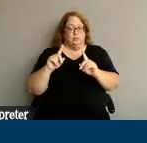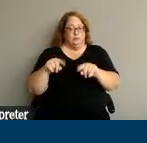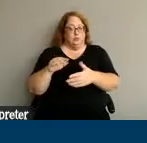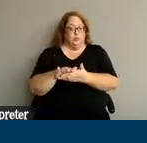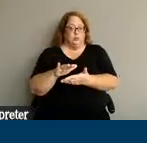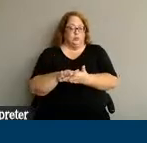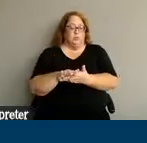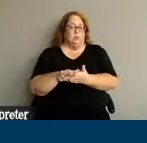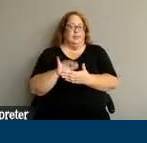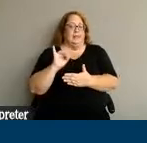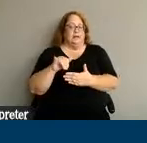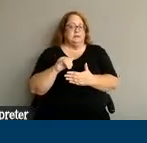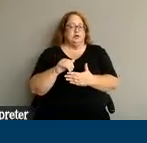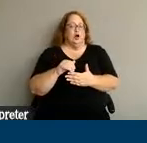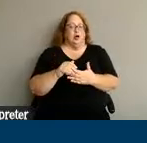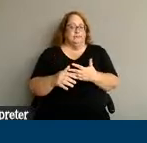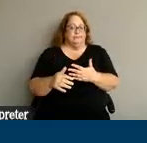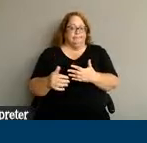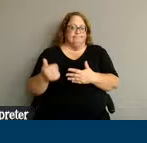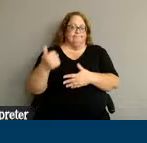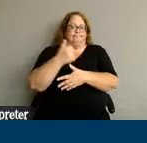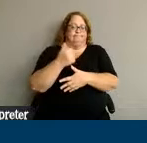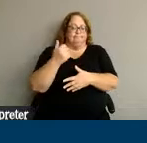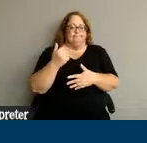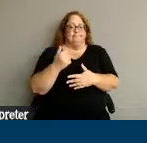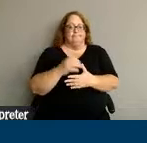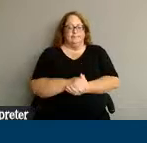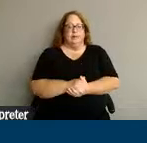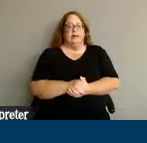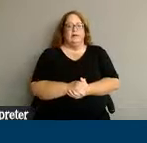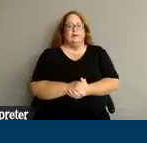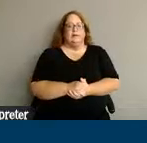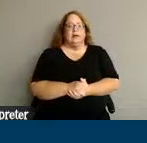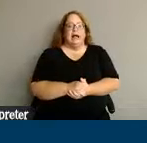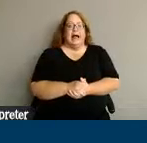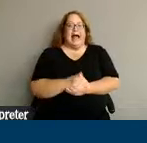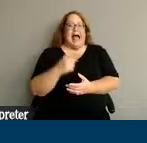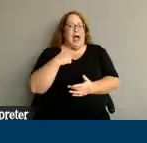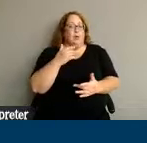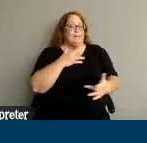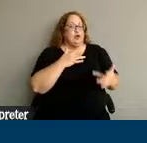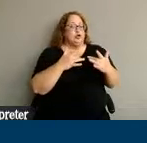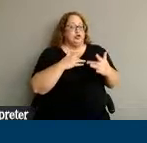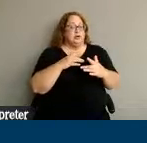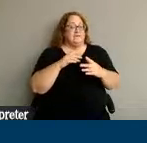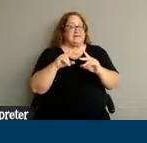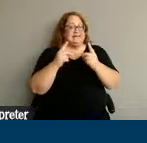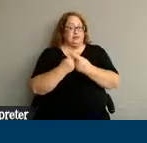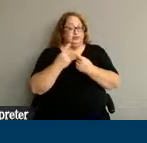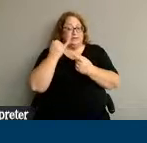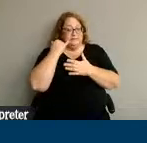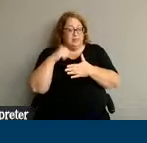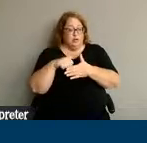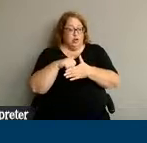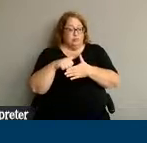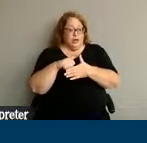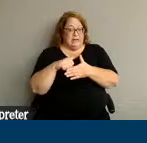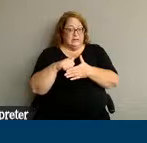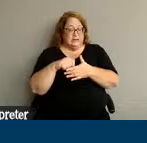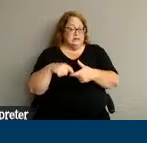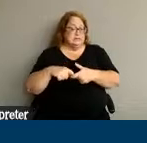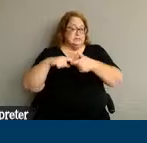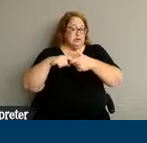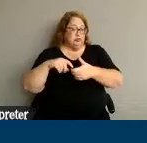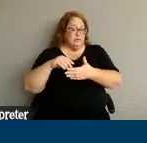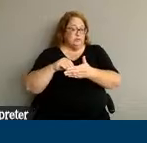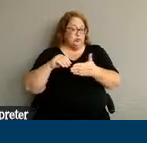That's our utmost conversation. I would be highly concerned of districts if they are practicing the